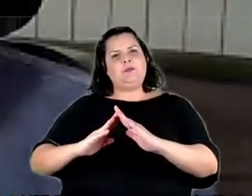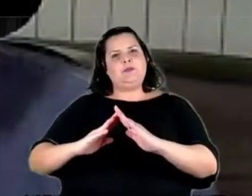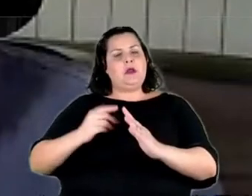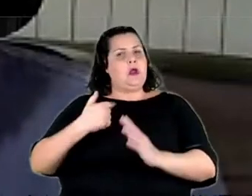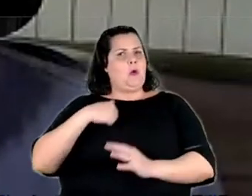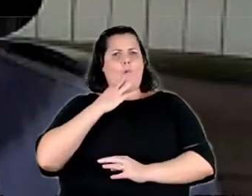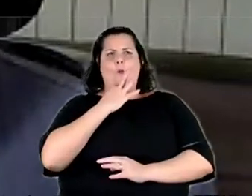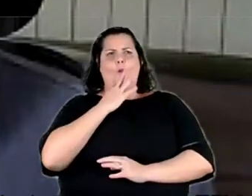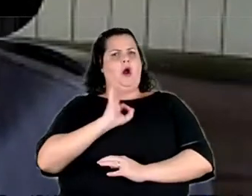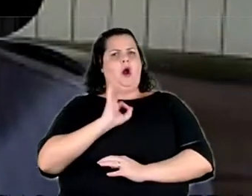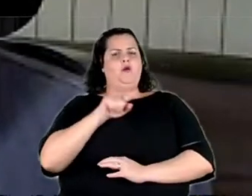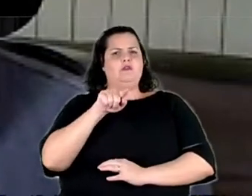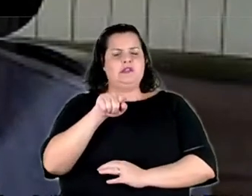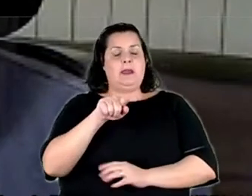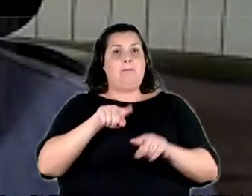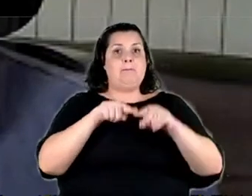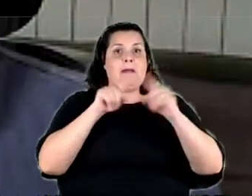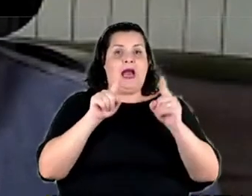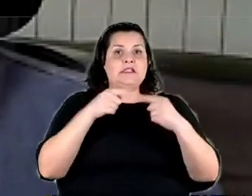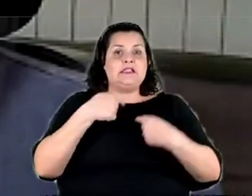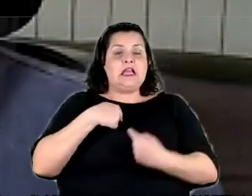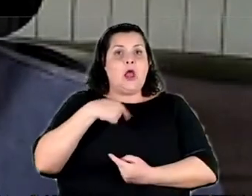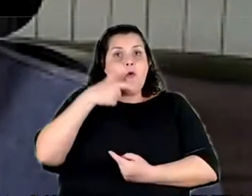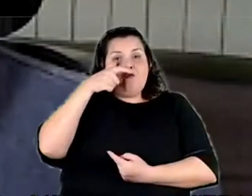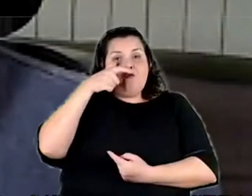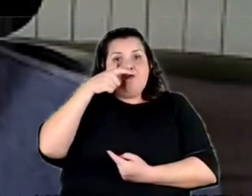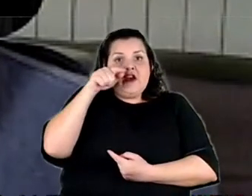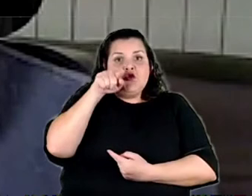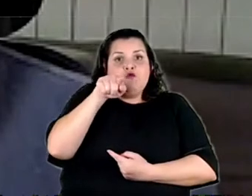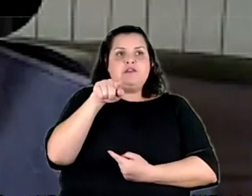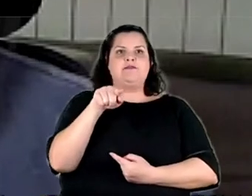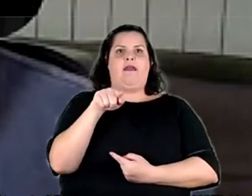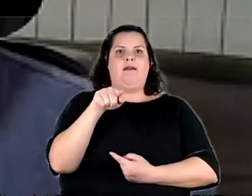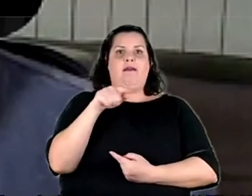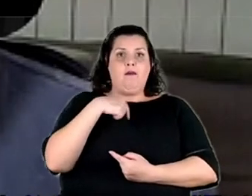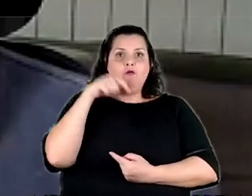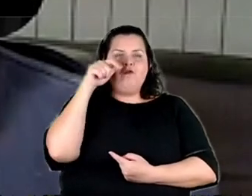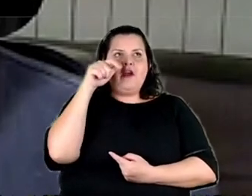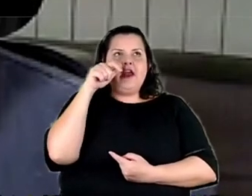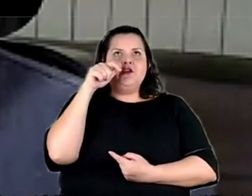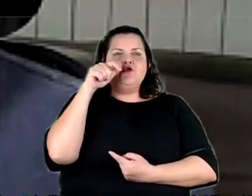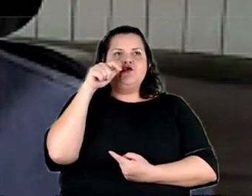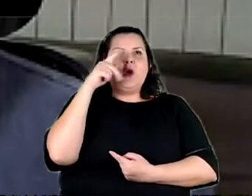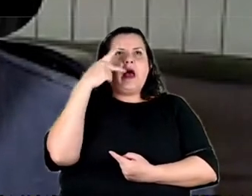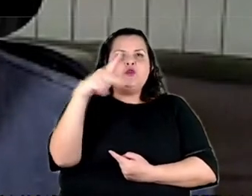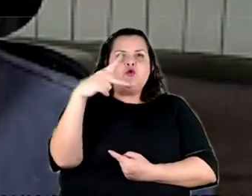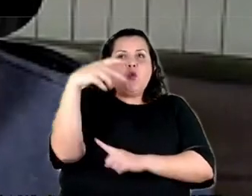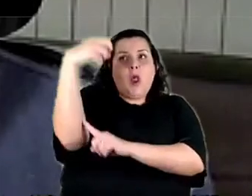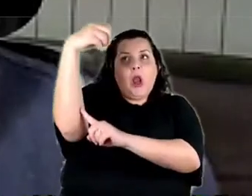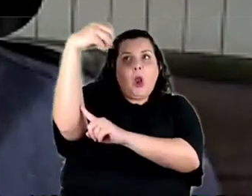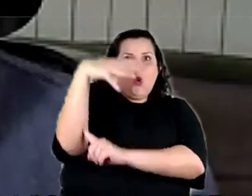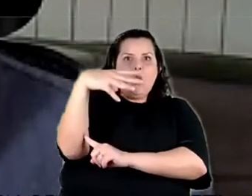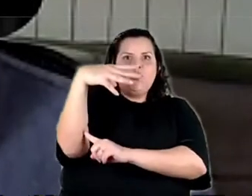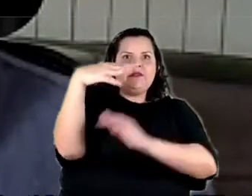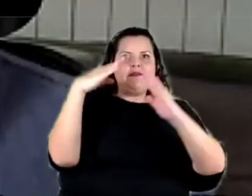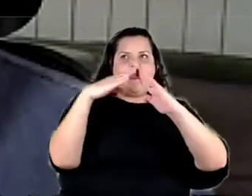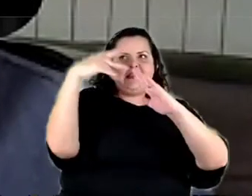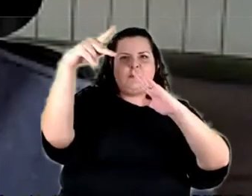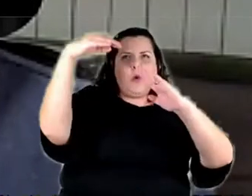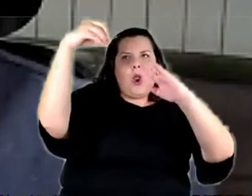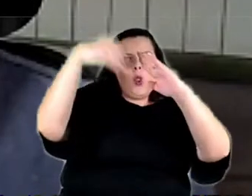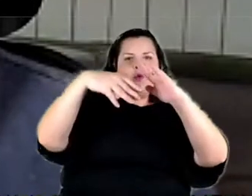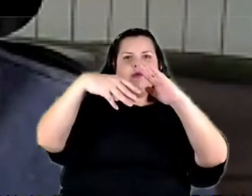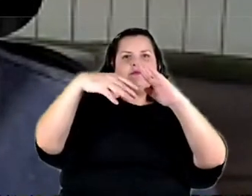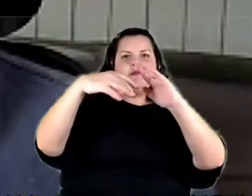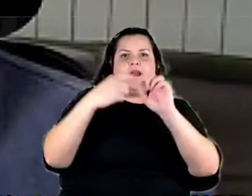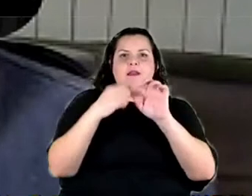And that's how it began. And I didn't really think of it initially as a book. I didn't think of